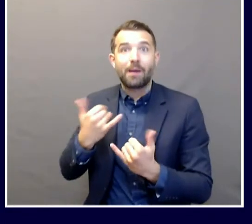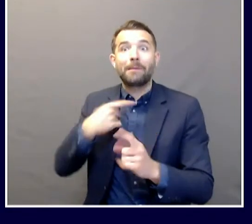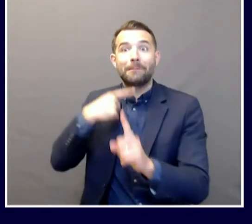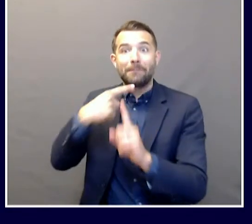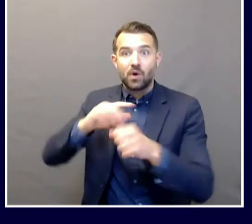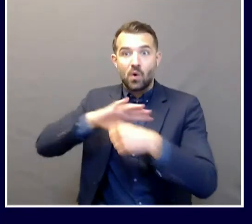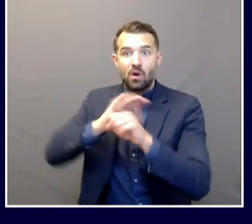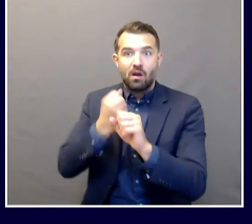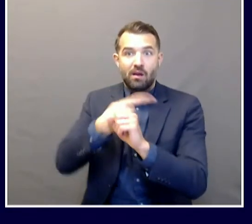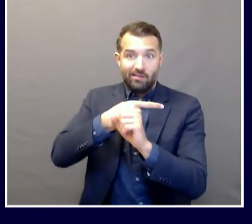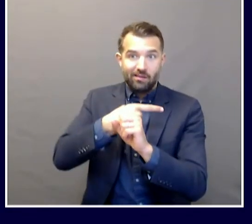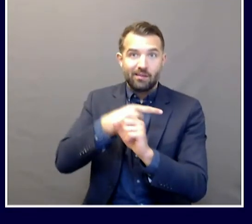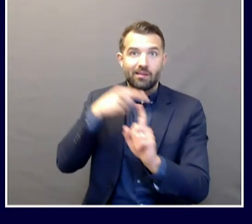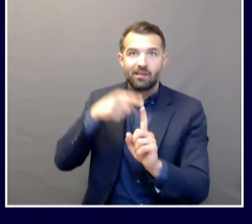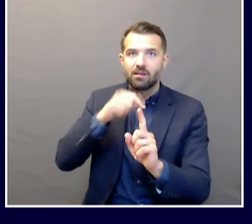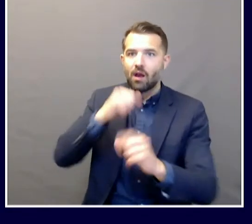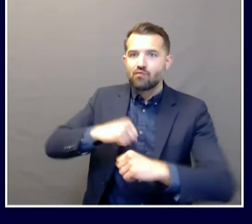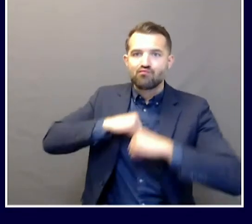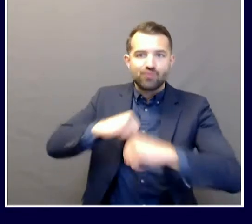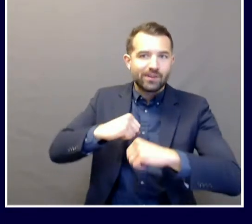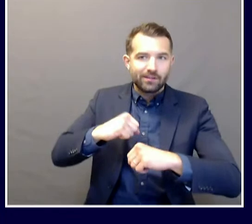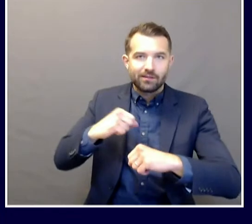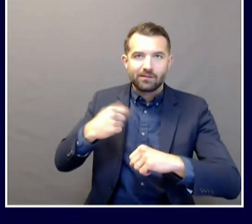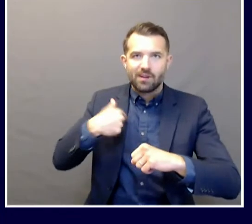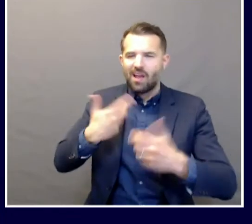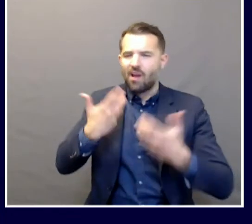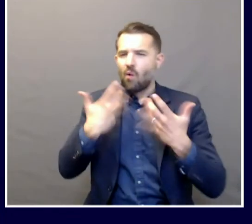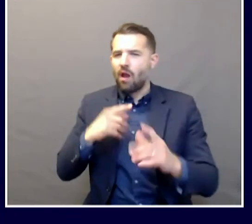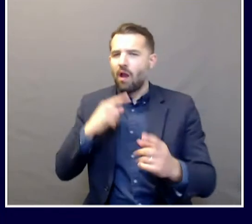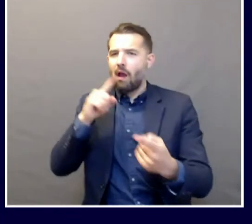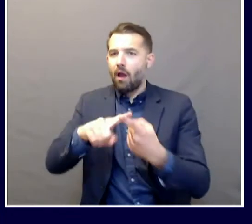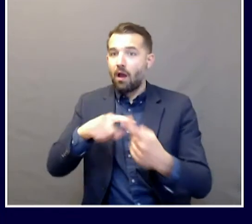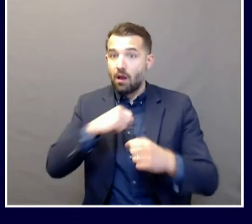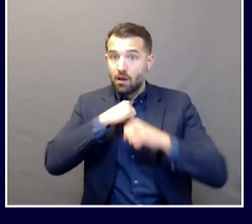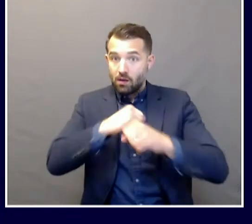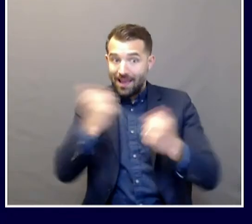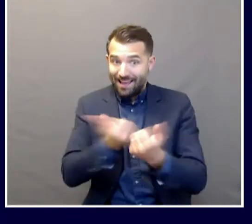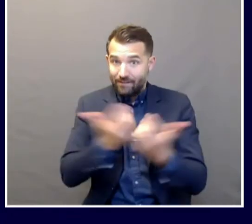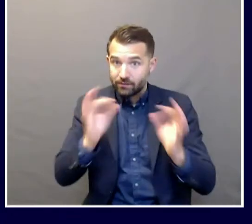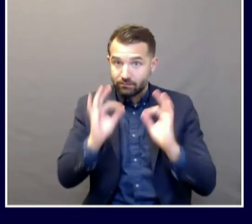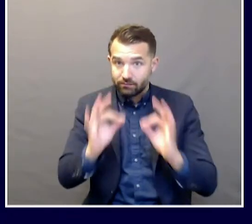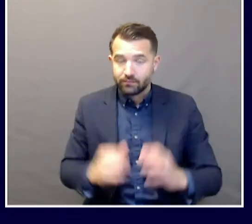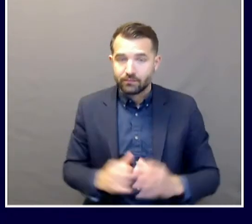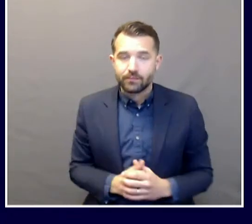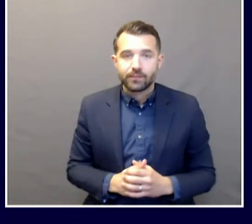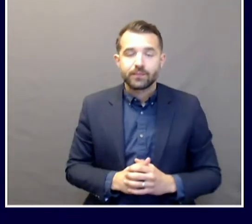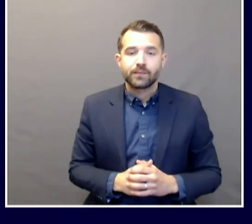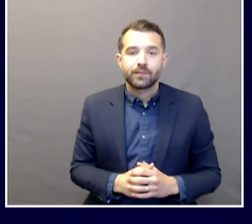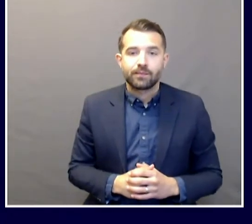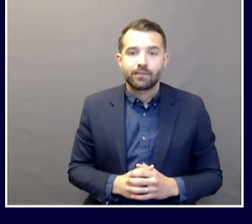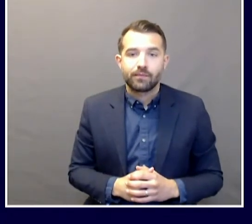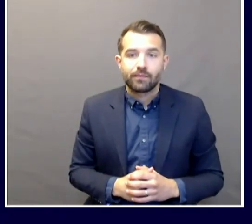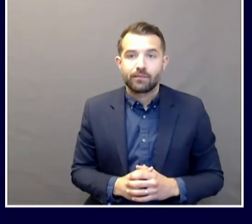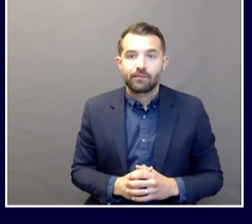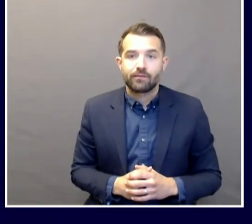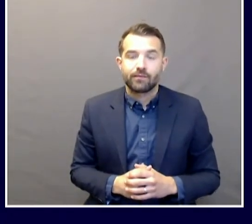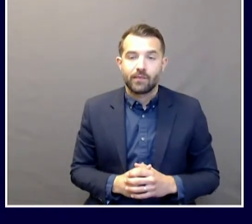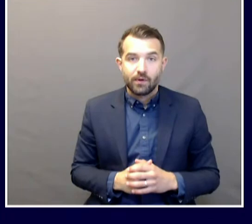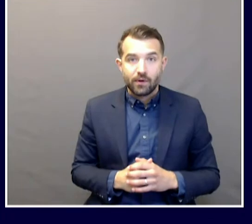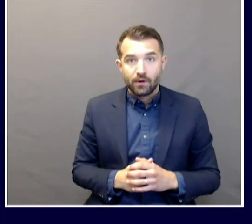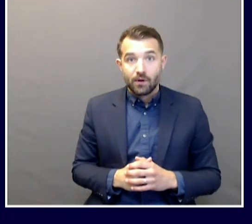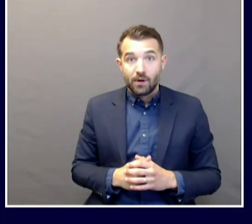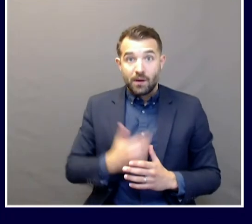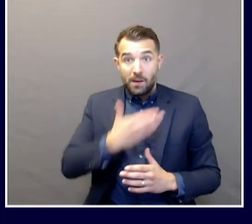The best protection that we have right now against variants is the vaccine. Full stop. Indeed,